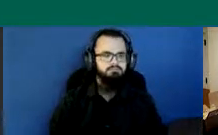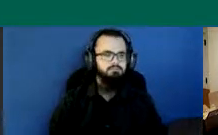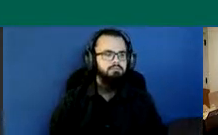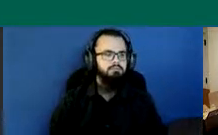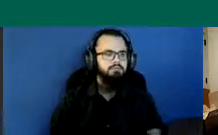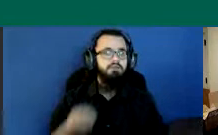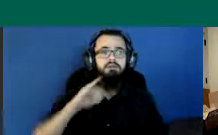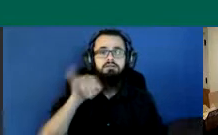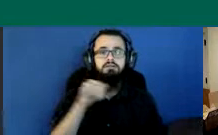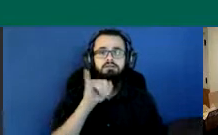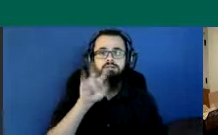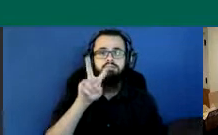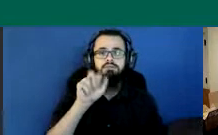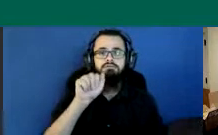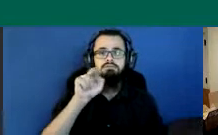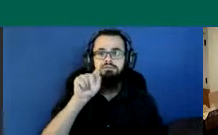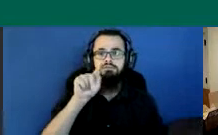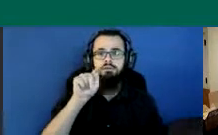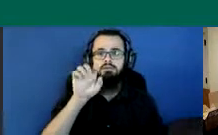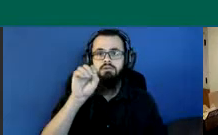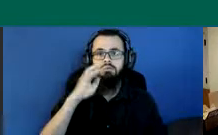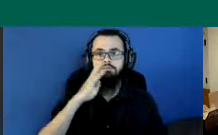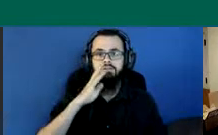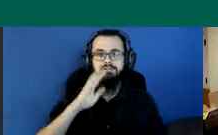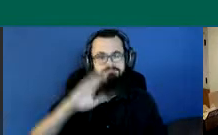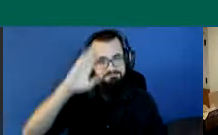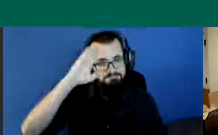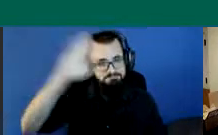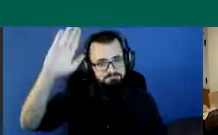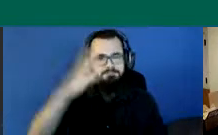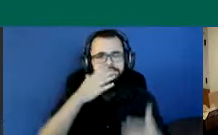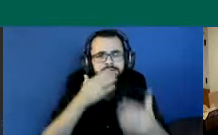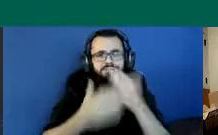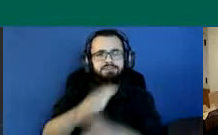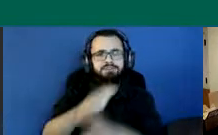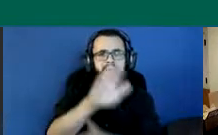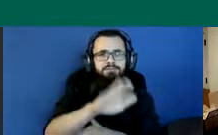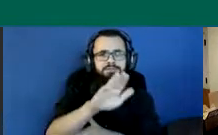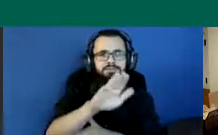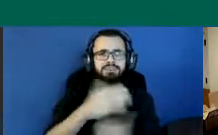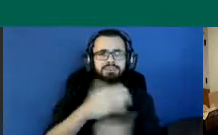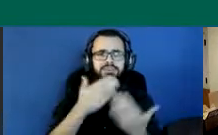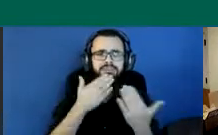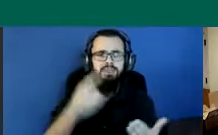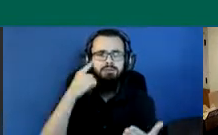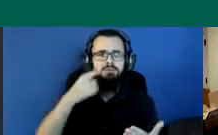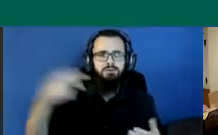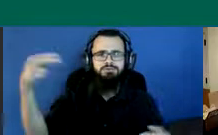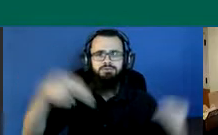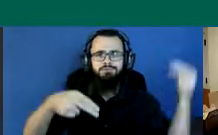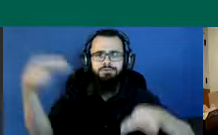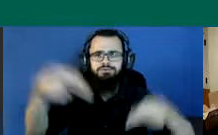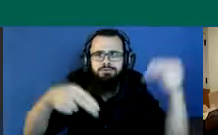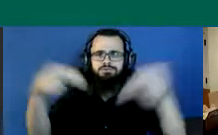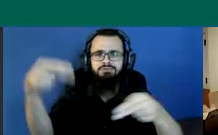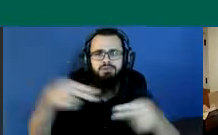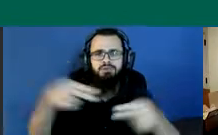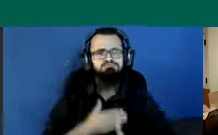All right, good afternoon. We'll go ahead and get started here then. Thank you all for joining us. It's a pleasure to be able to be with you